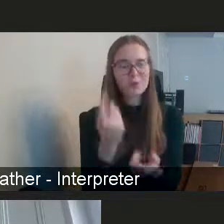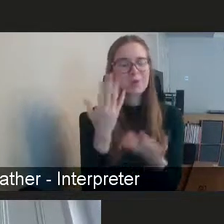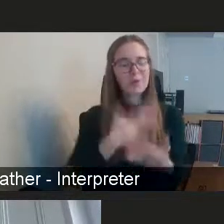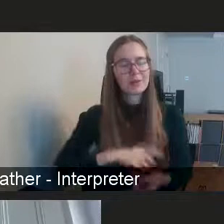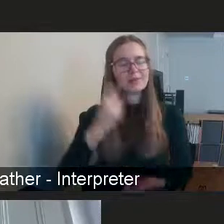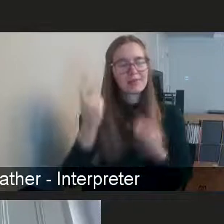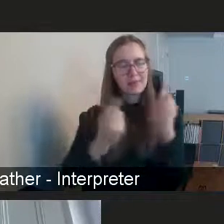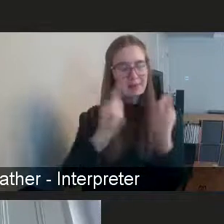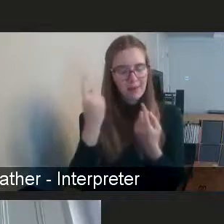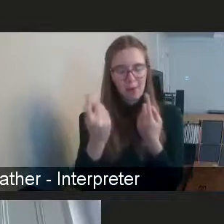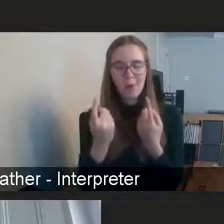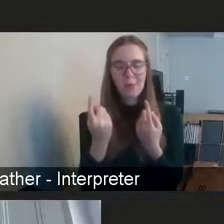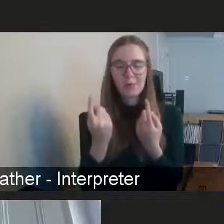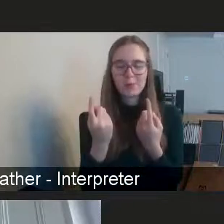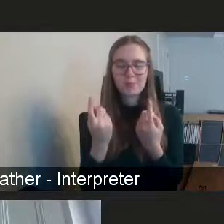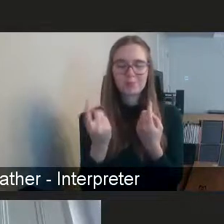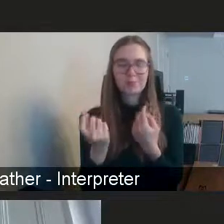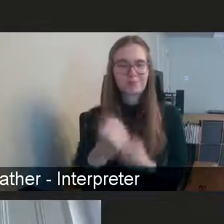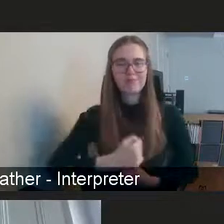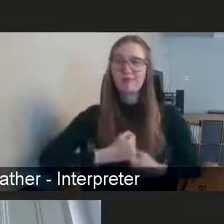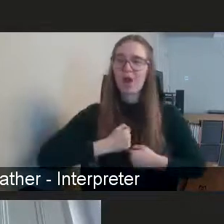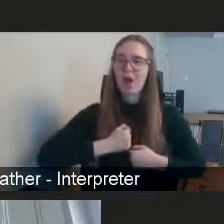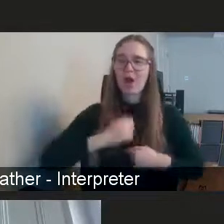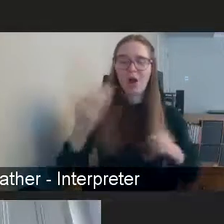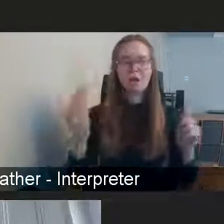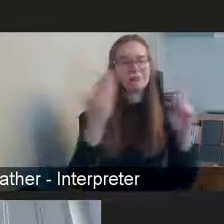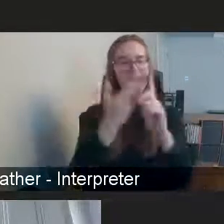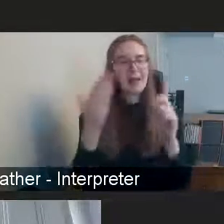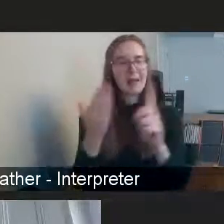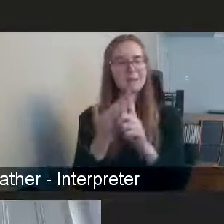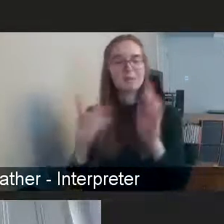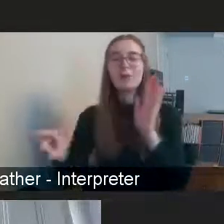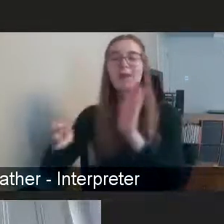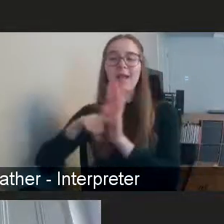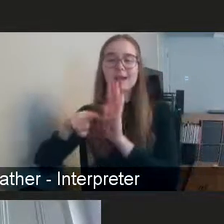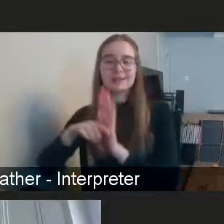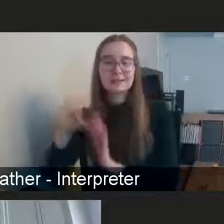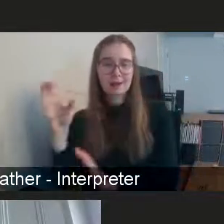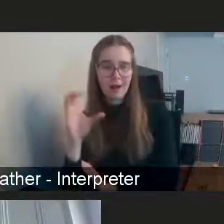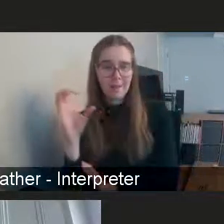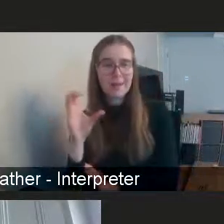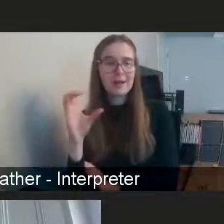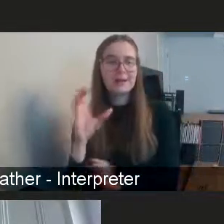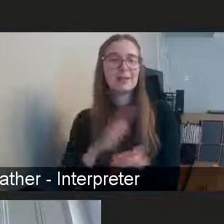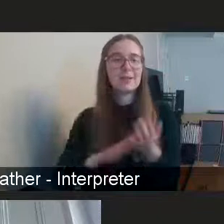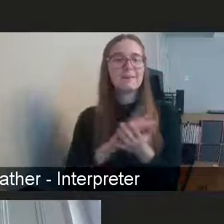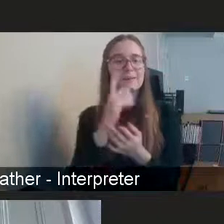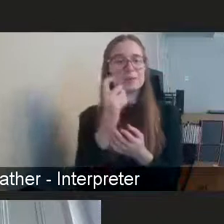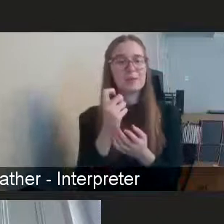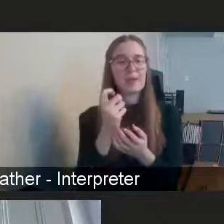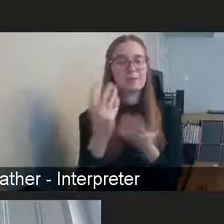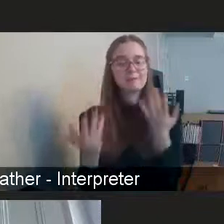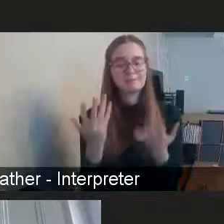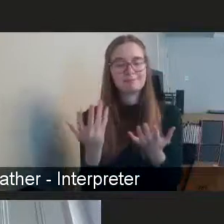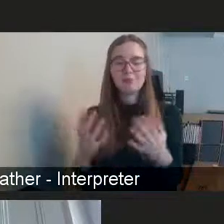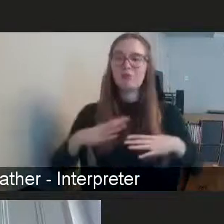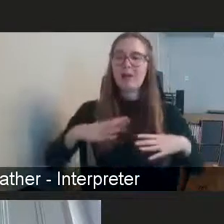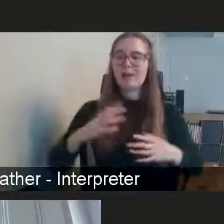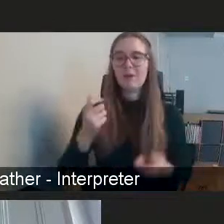about our ambition for negative, so that we can offset for any unexpected